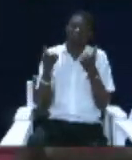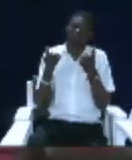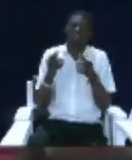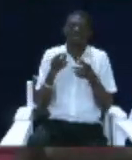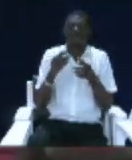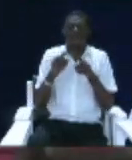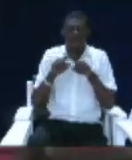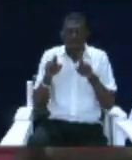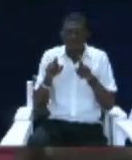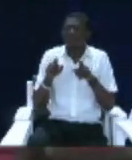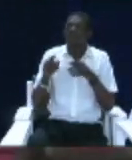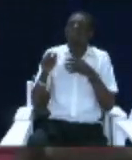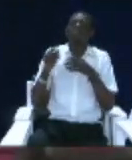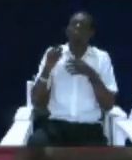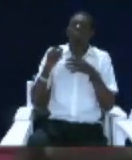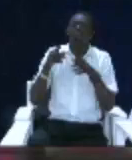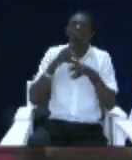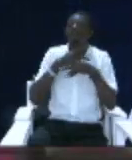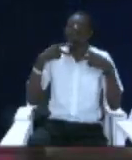However, the pastor in charge of the parish